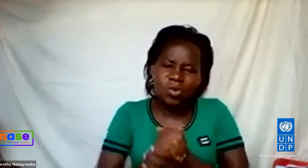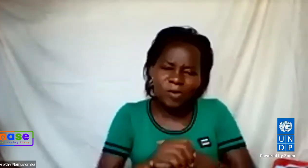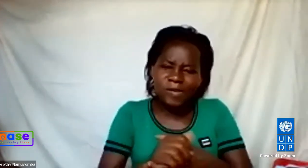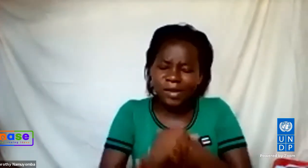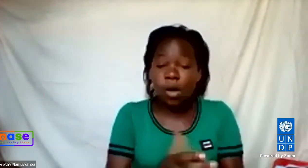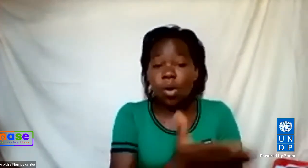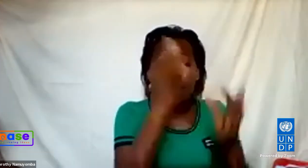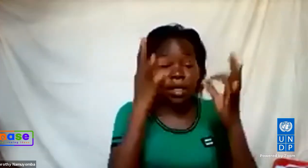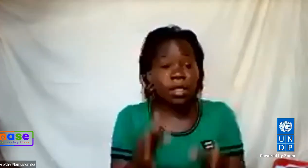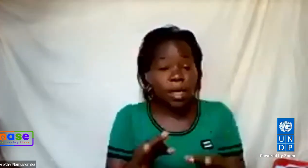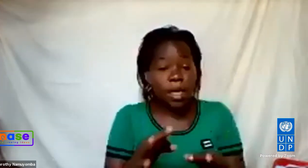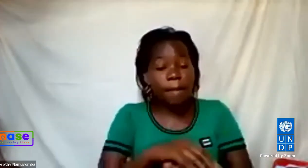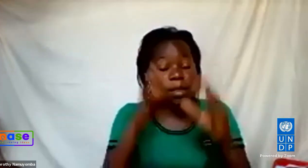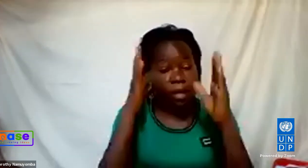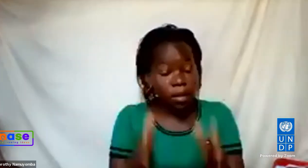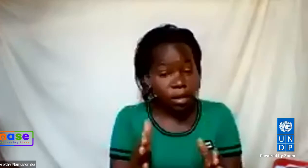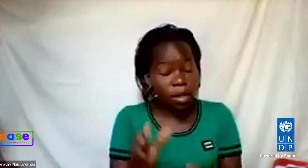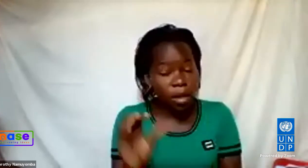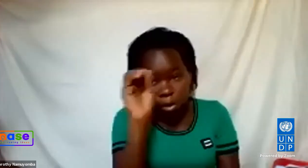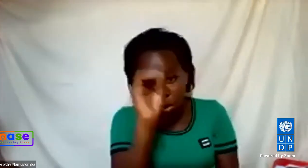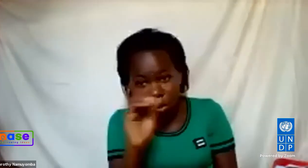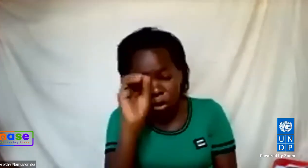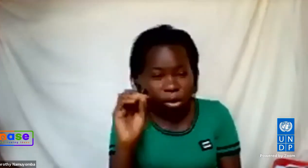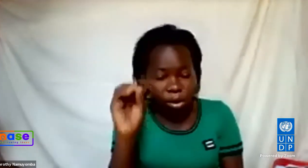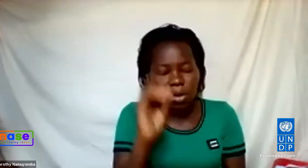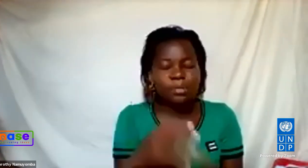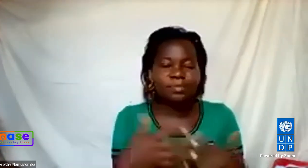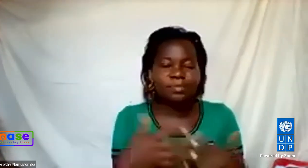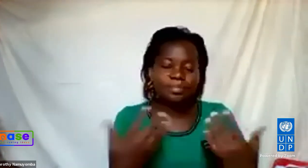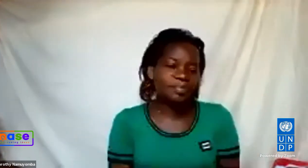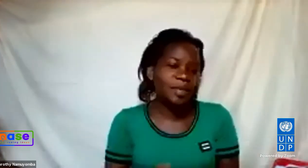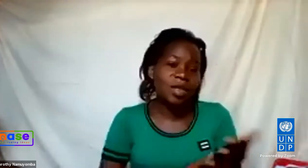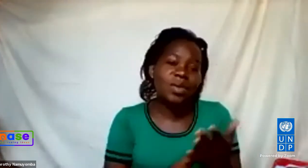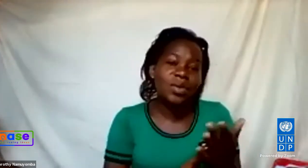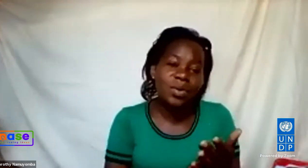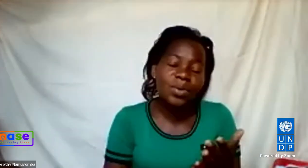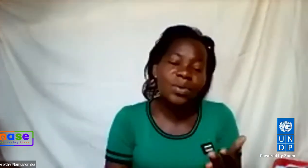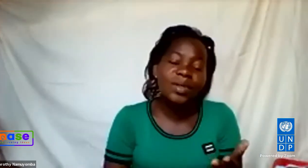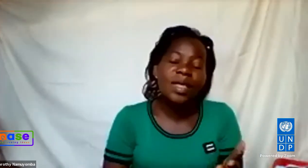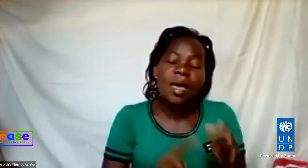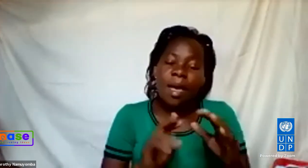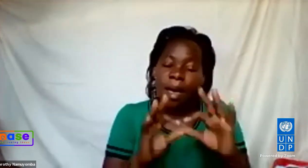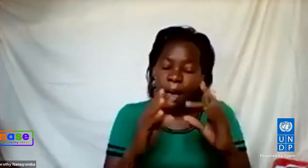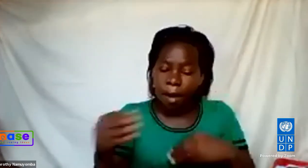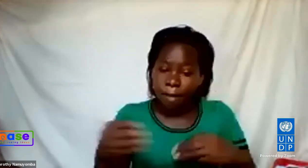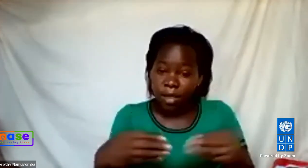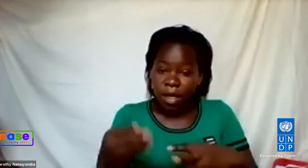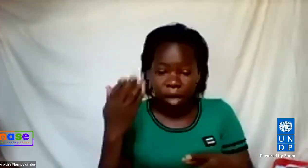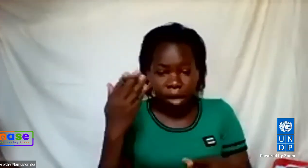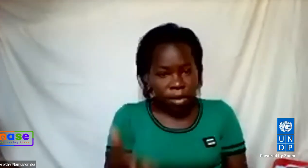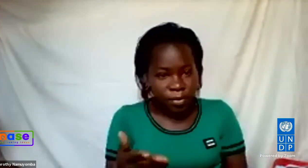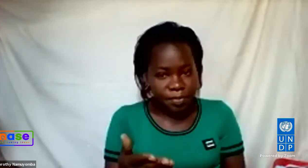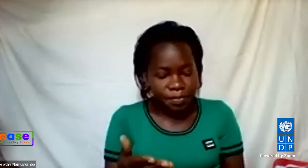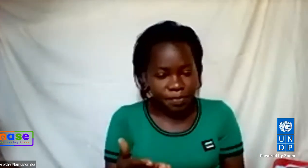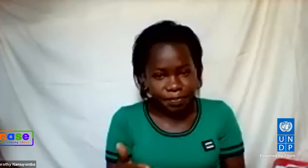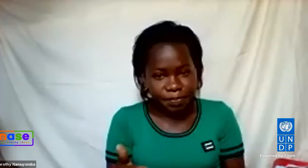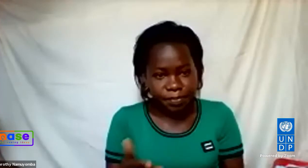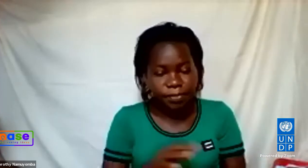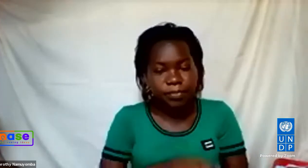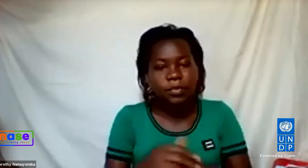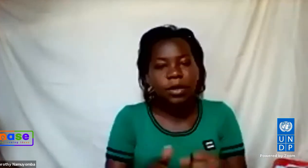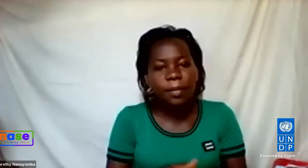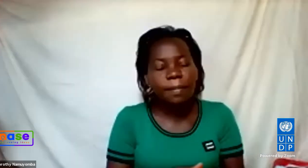for right now to drive the BUBU initiatives, using readily available materials around us to come up with superior and quality products